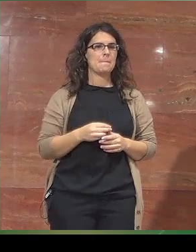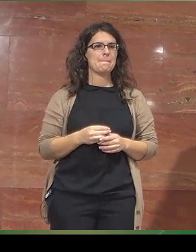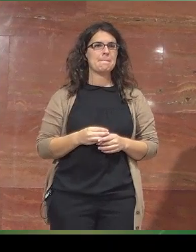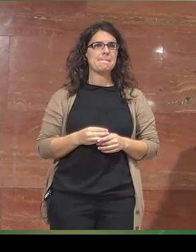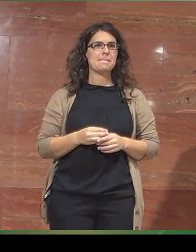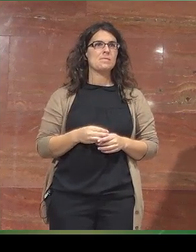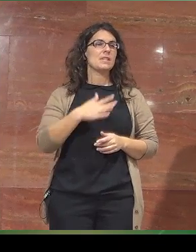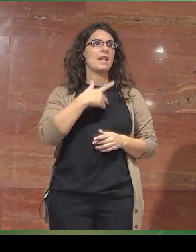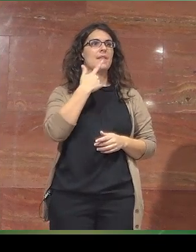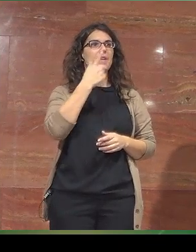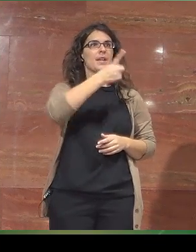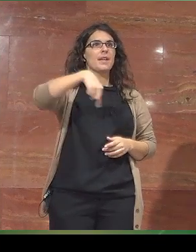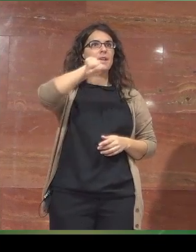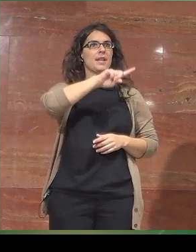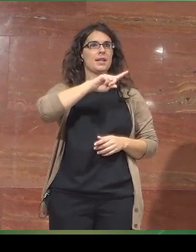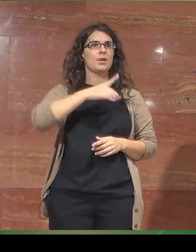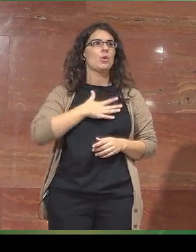Os permite conectaros